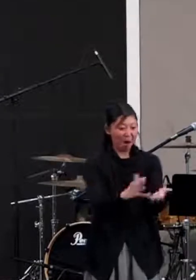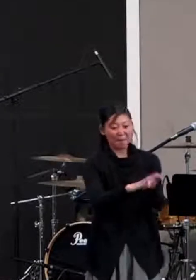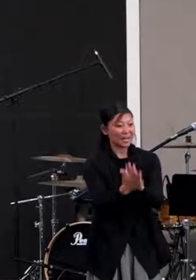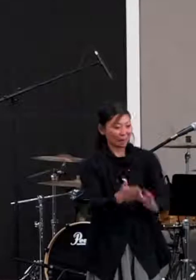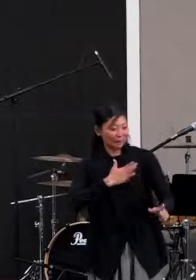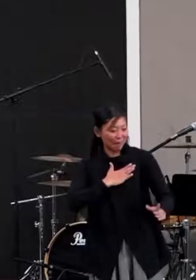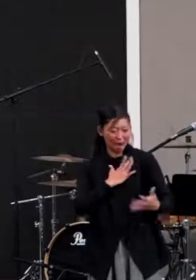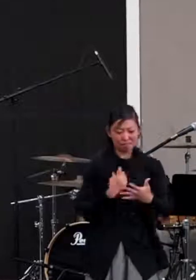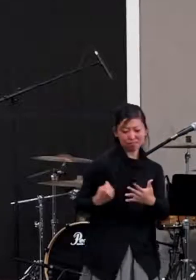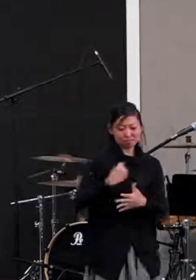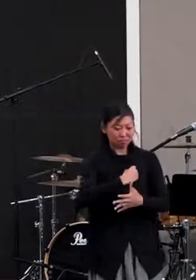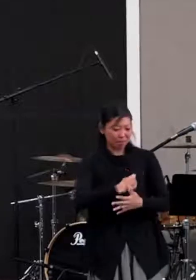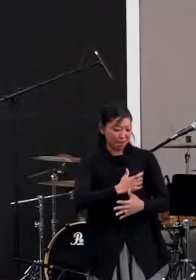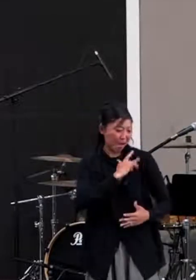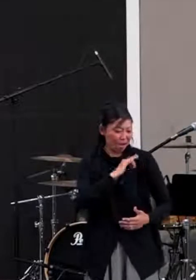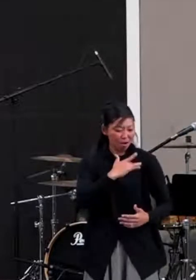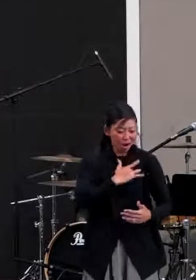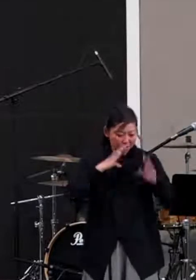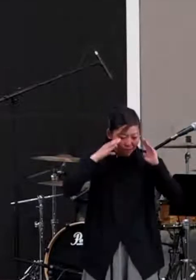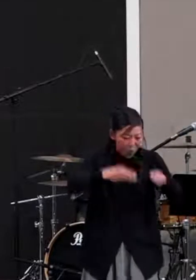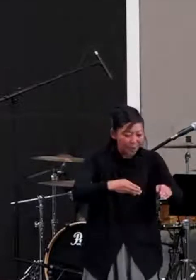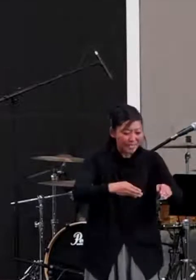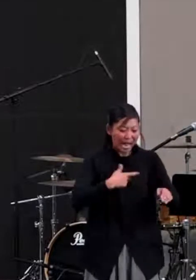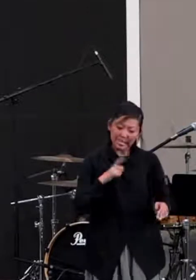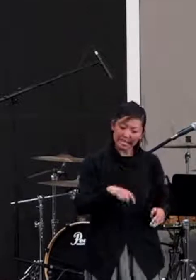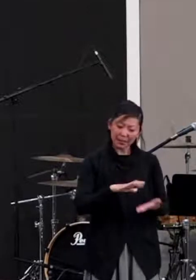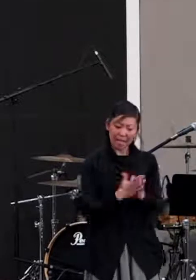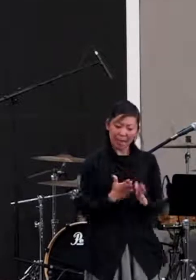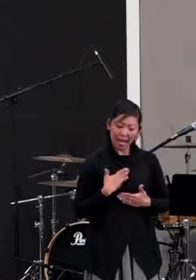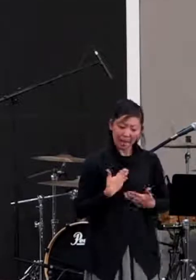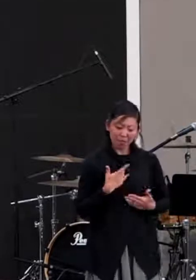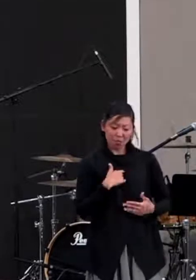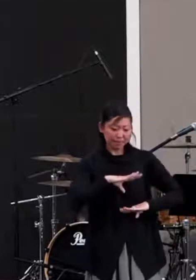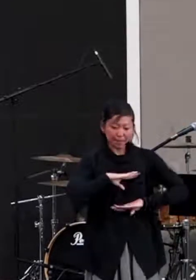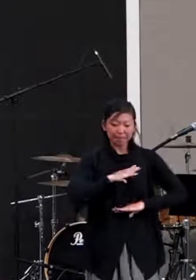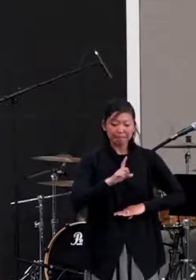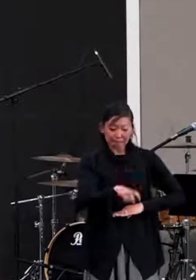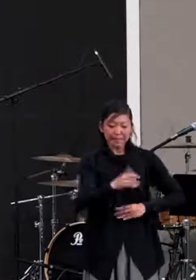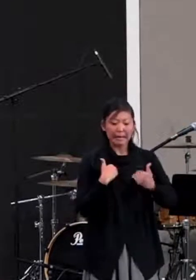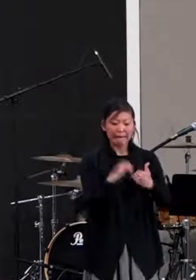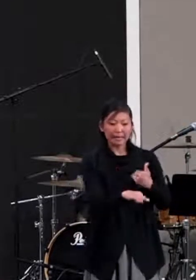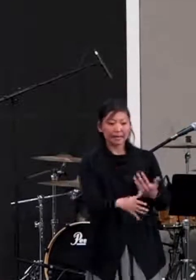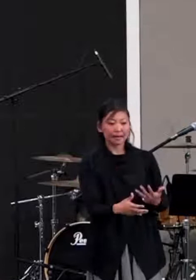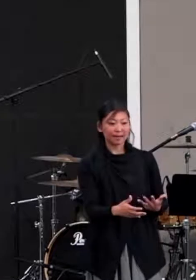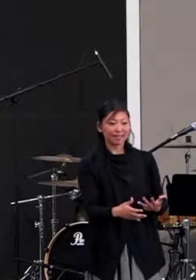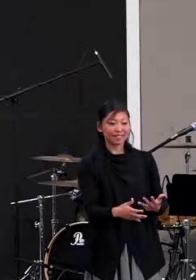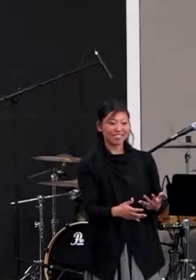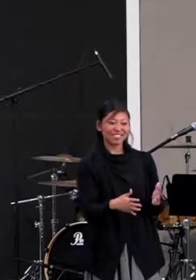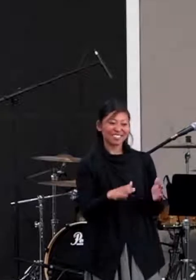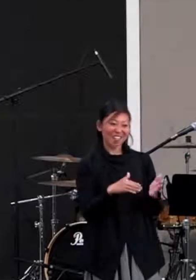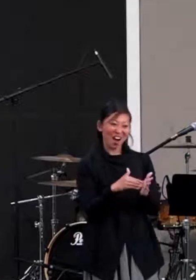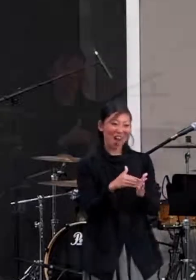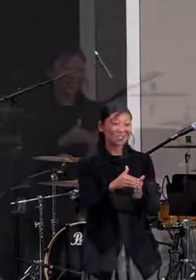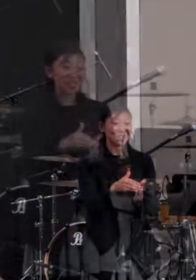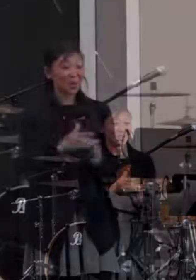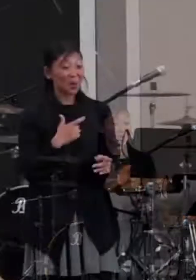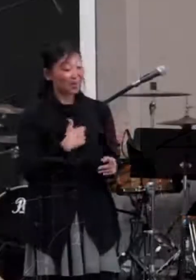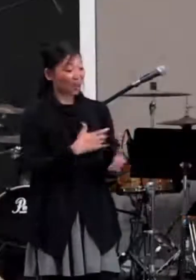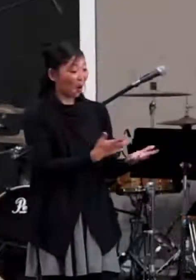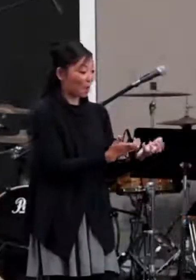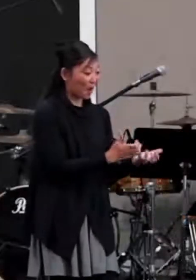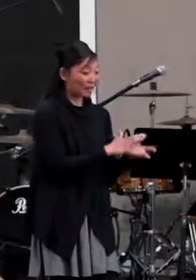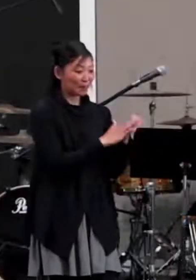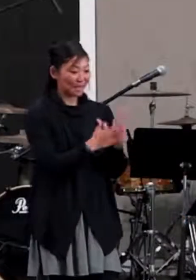in my heart, something that I need in order to be happy or satisfied. And often, we christen our wants